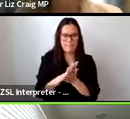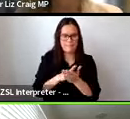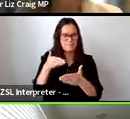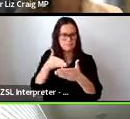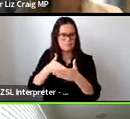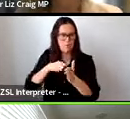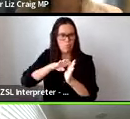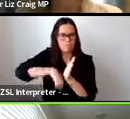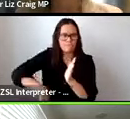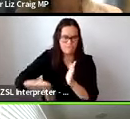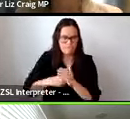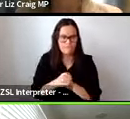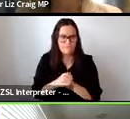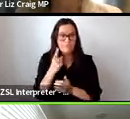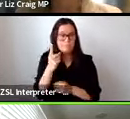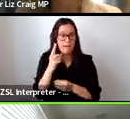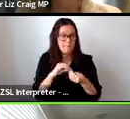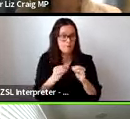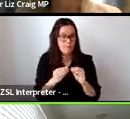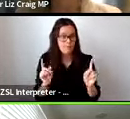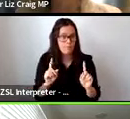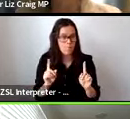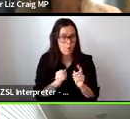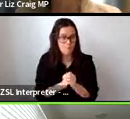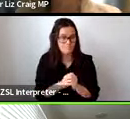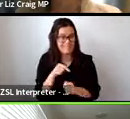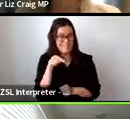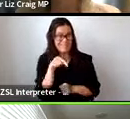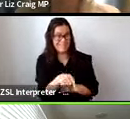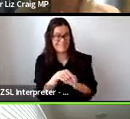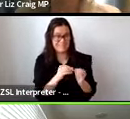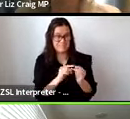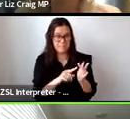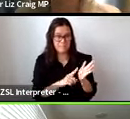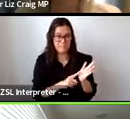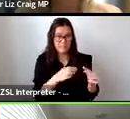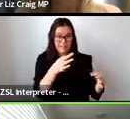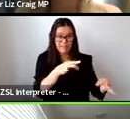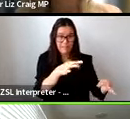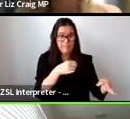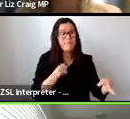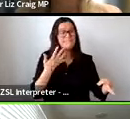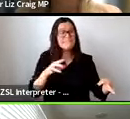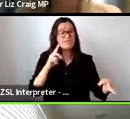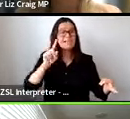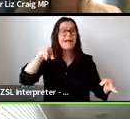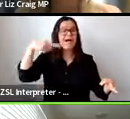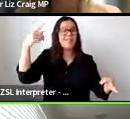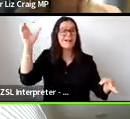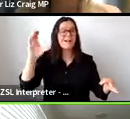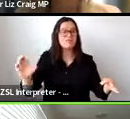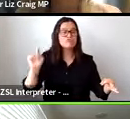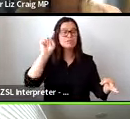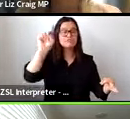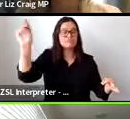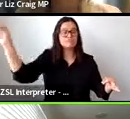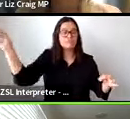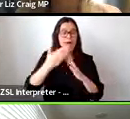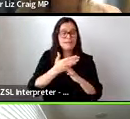problem is that this bill, among all the accessibility bills I have seen in my country and